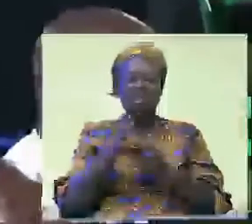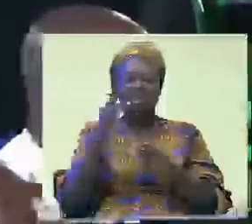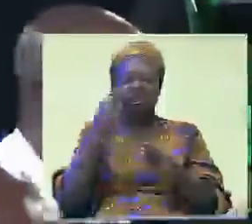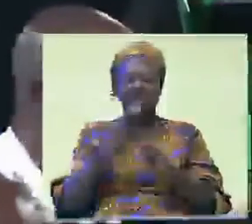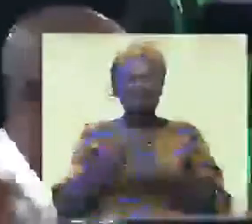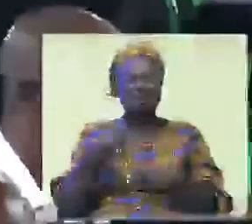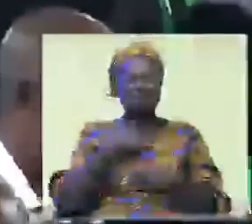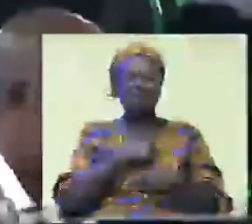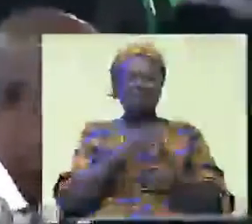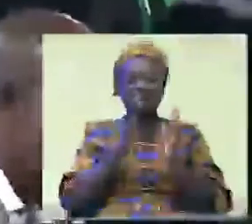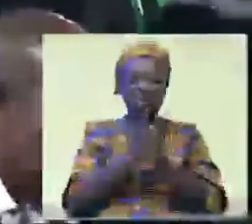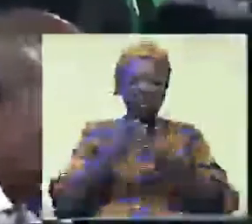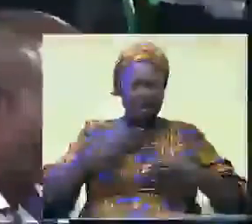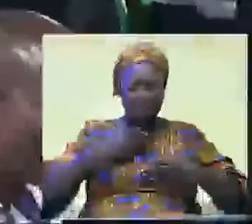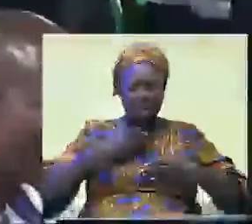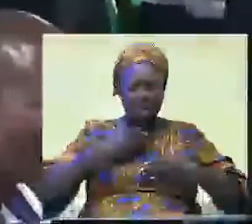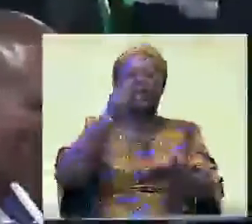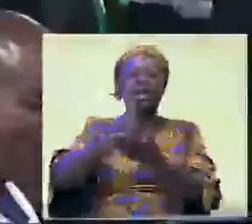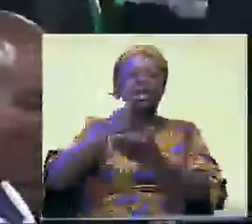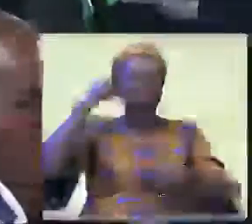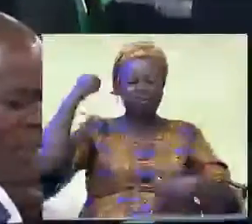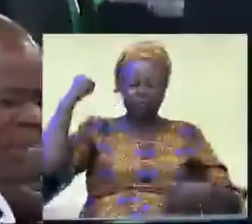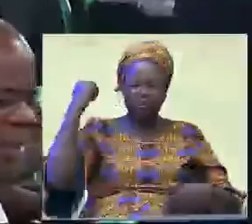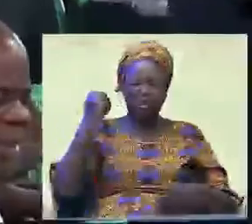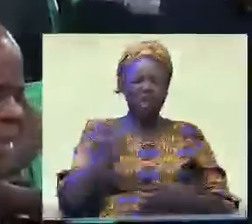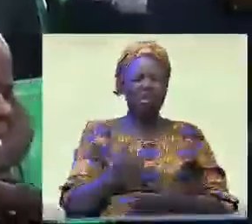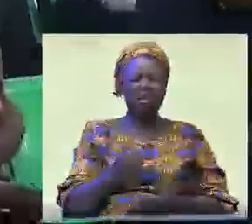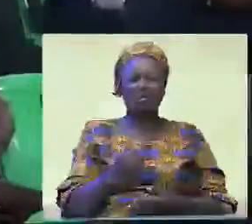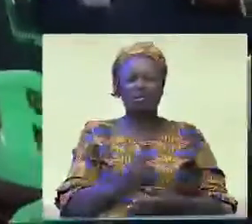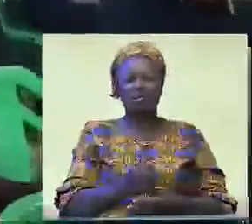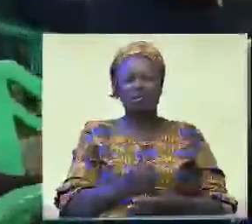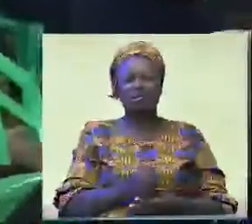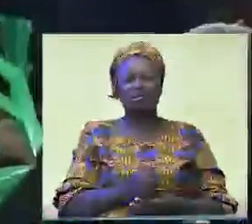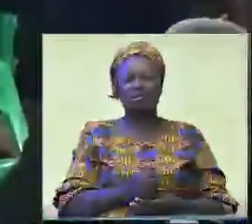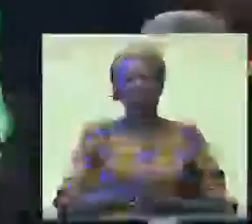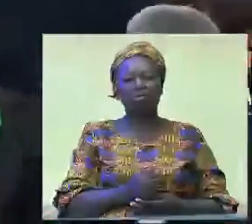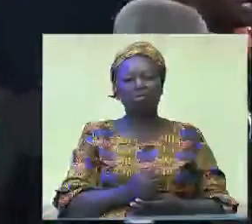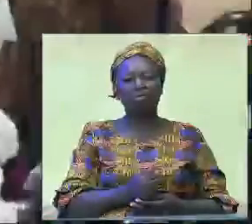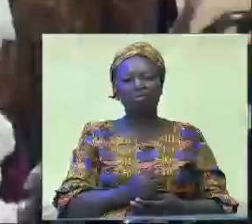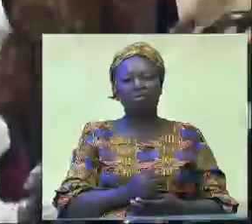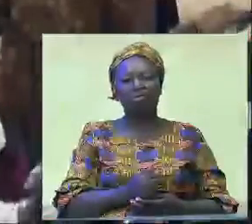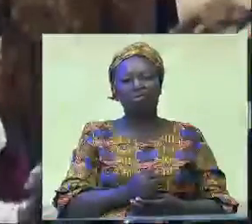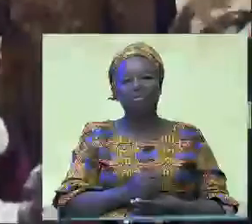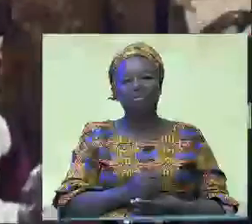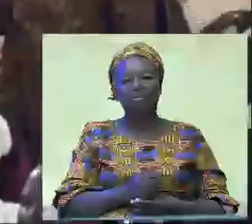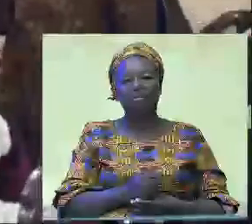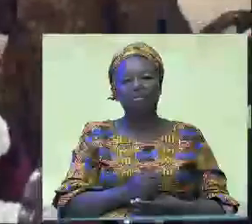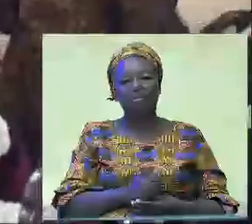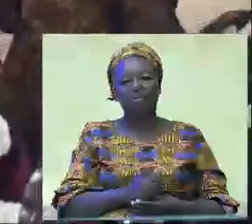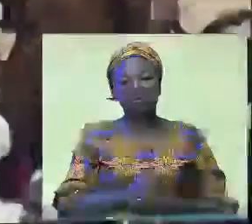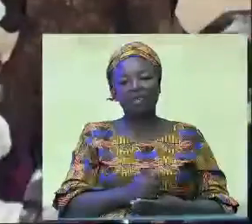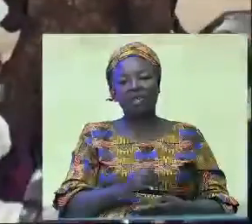have answered. In Jesus' name we pray.